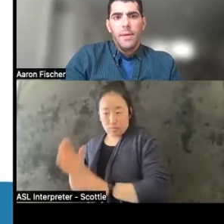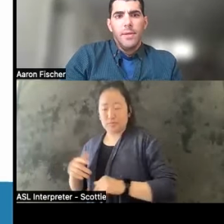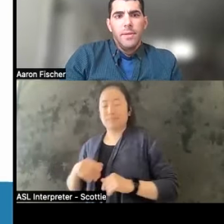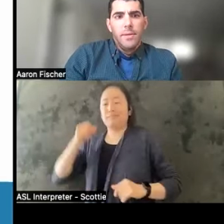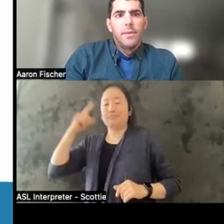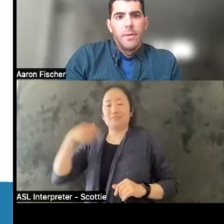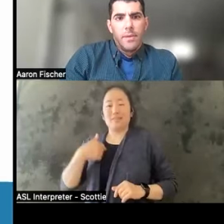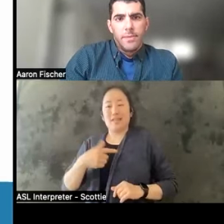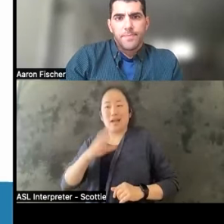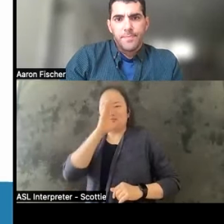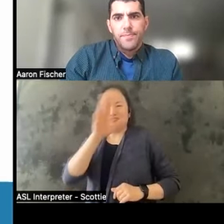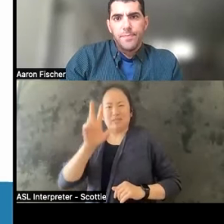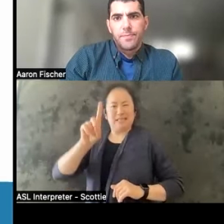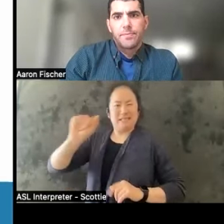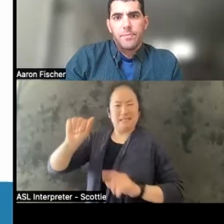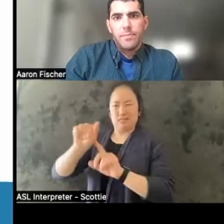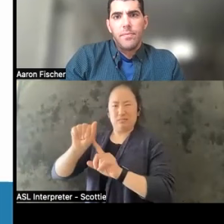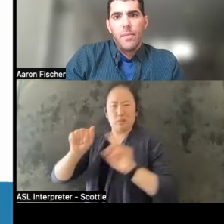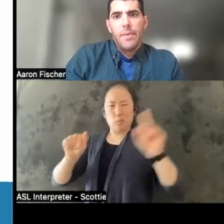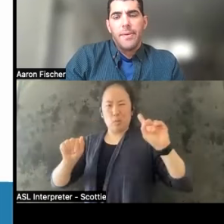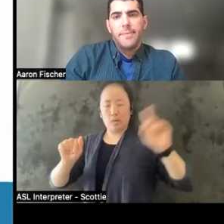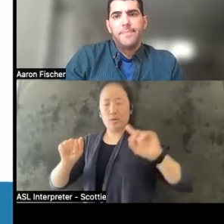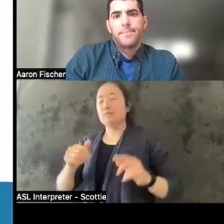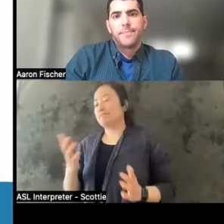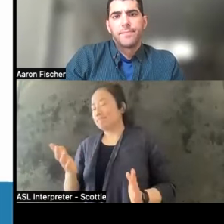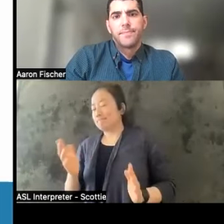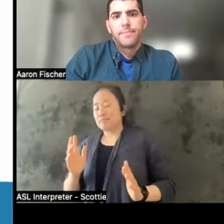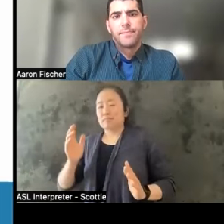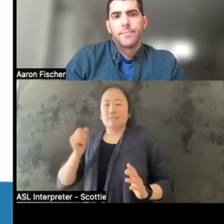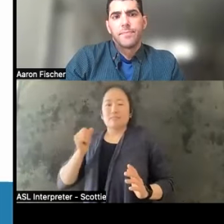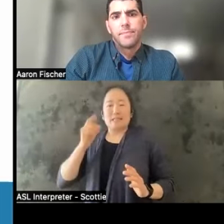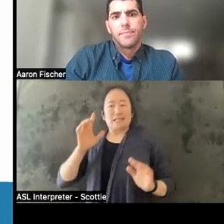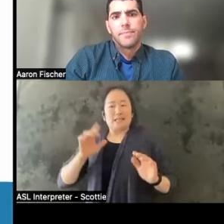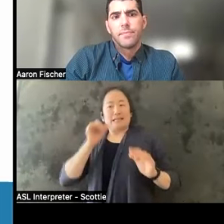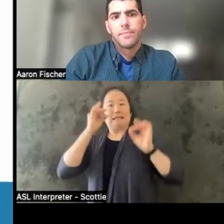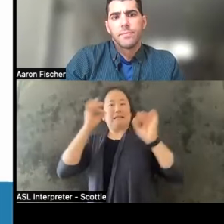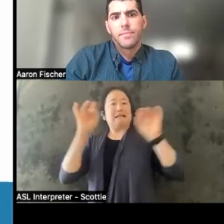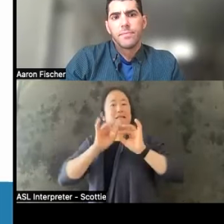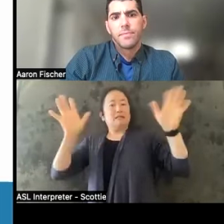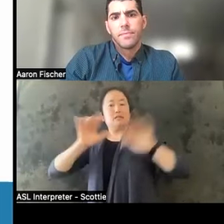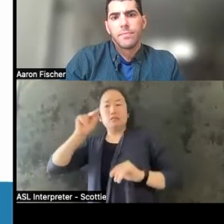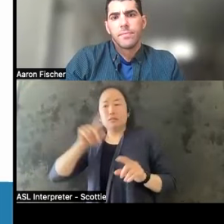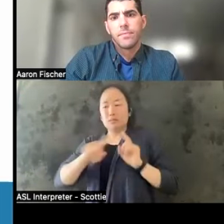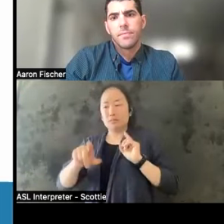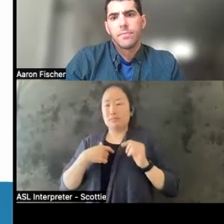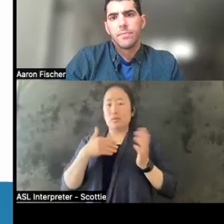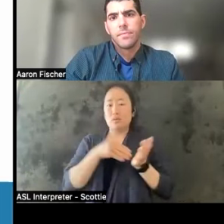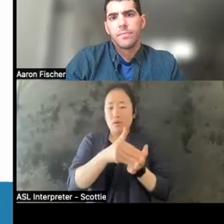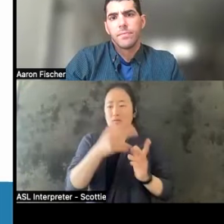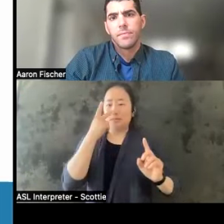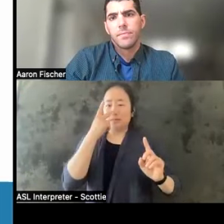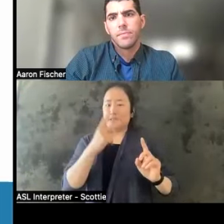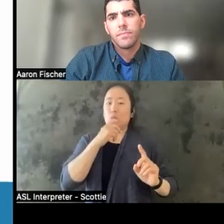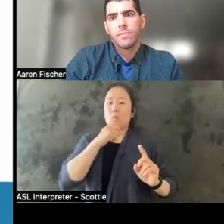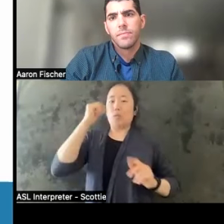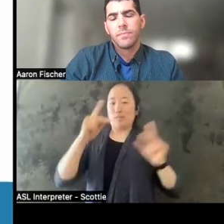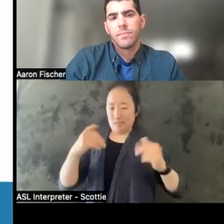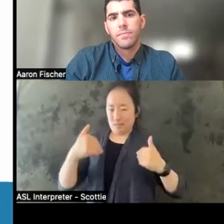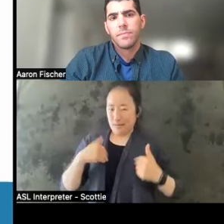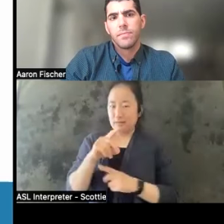workers may have disabilities. And during the pandemic, we saw